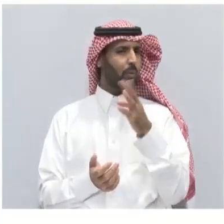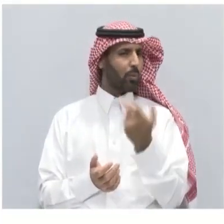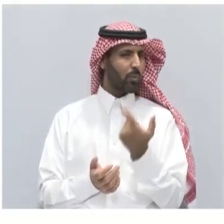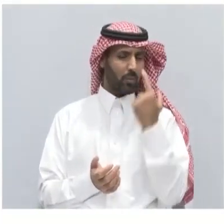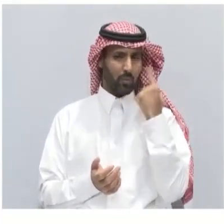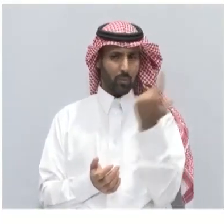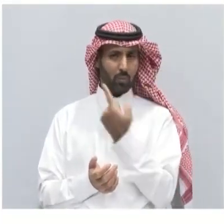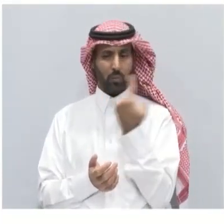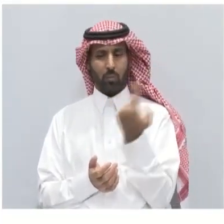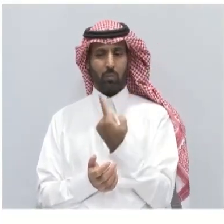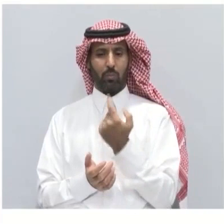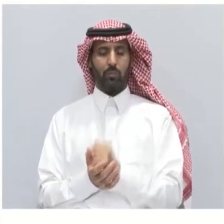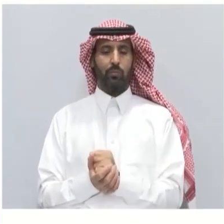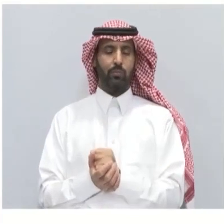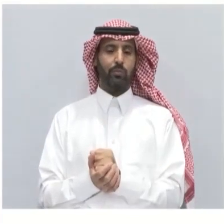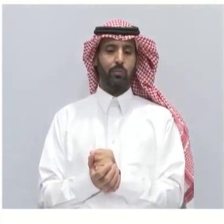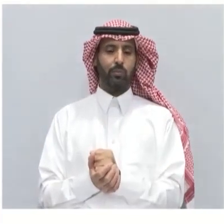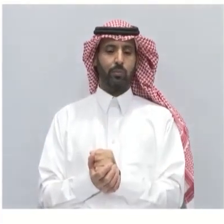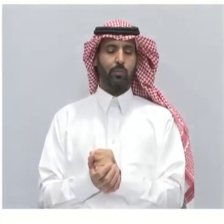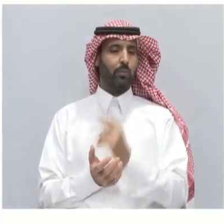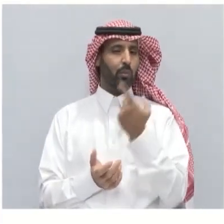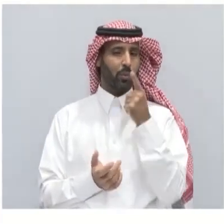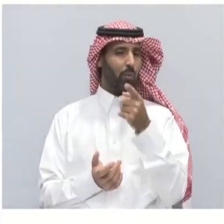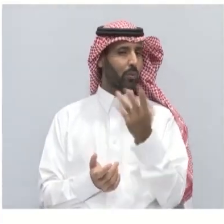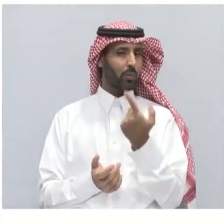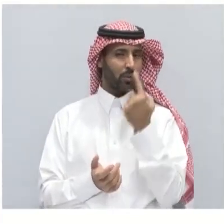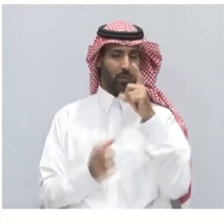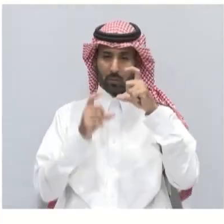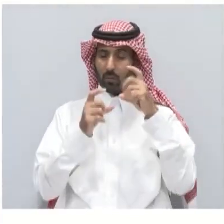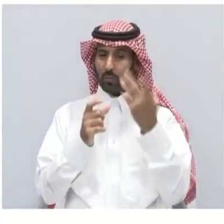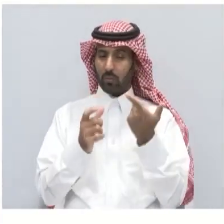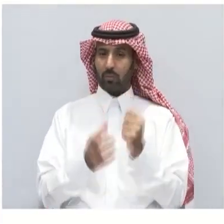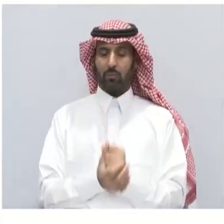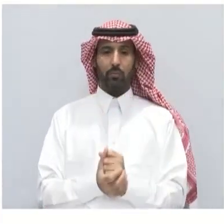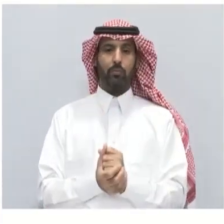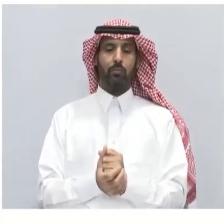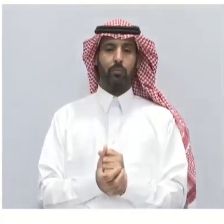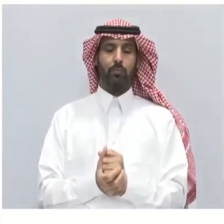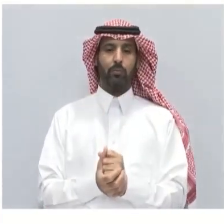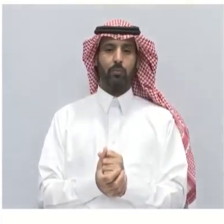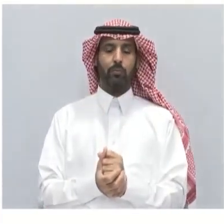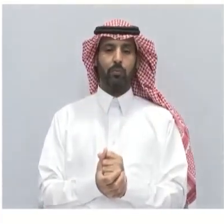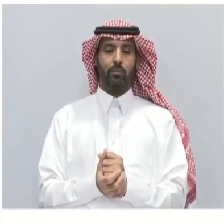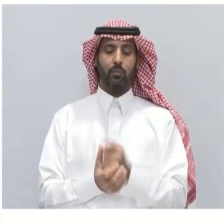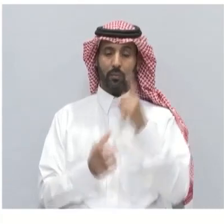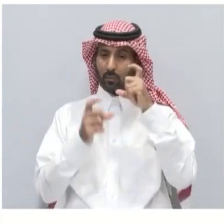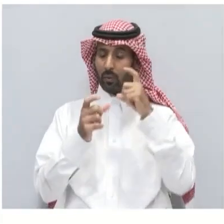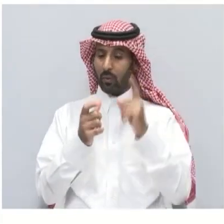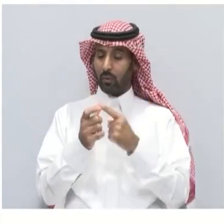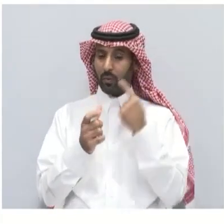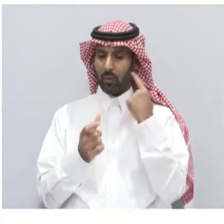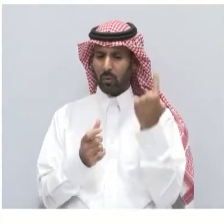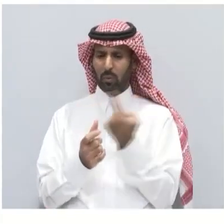in these pictures? What do you see here in these pictures? Very good. This is a picture of